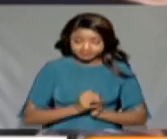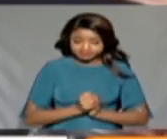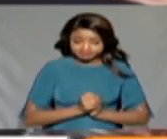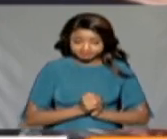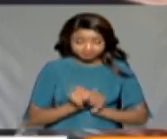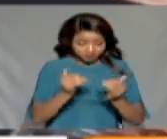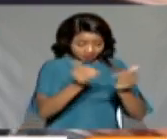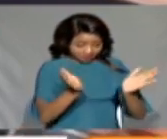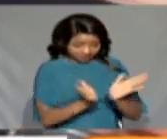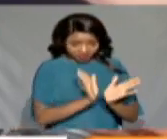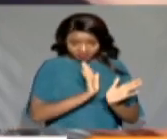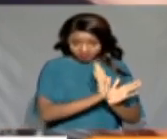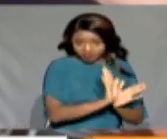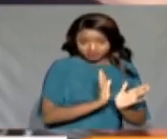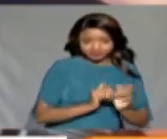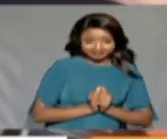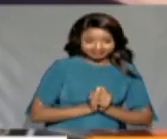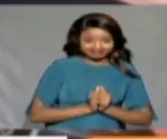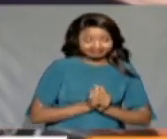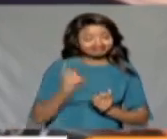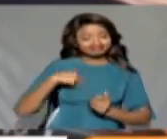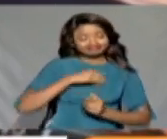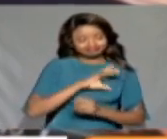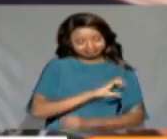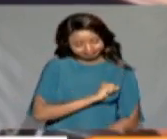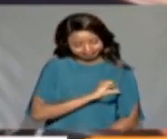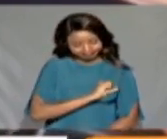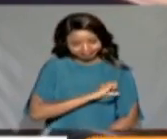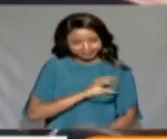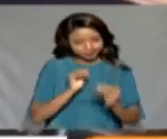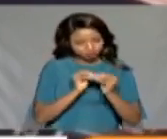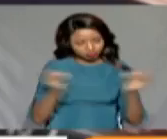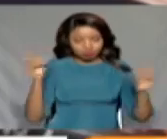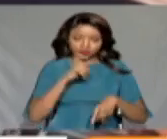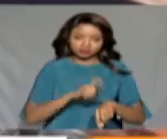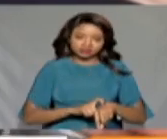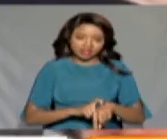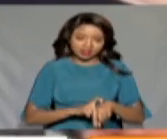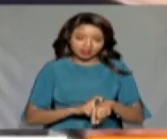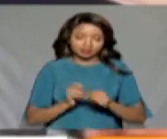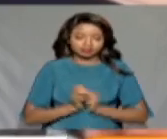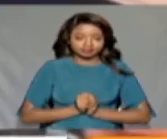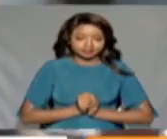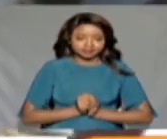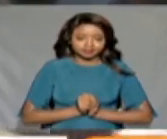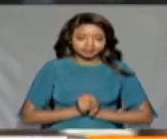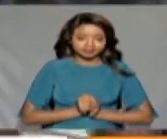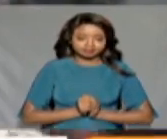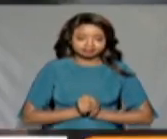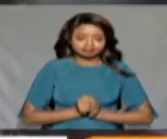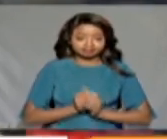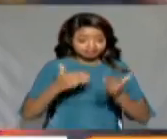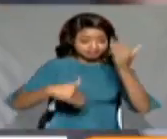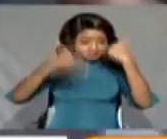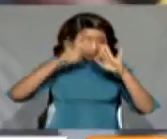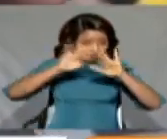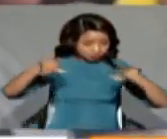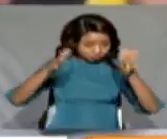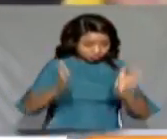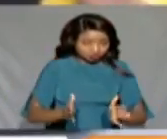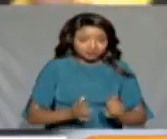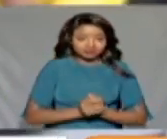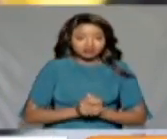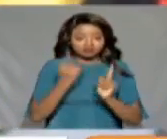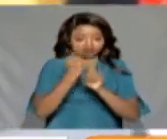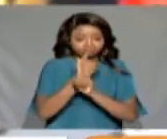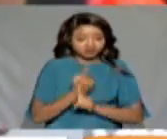kama familia tuliongojea kwa muda ambao hatukutarajia kufika. Experts from the Kenya Navy, Kenya